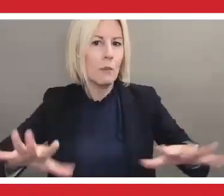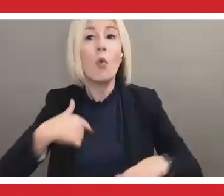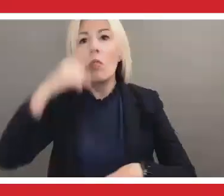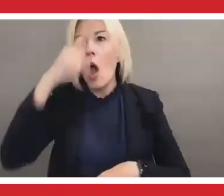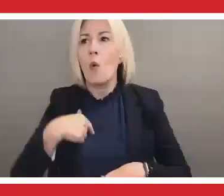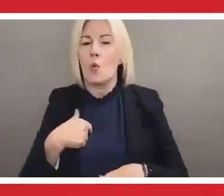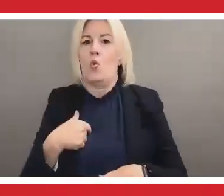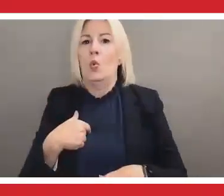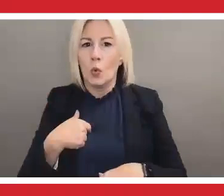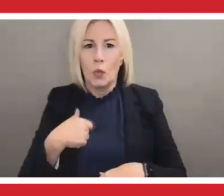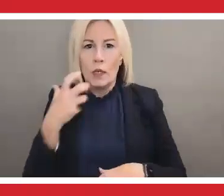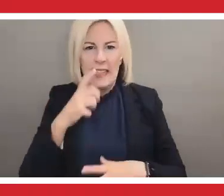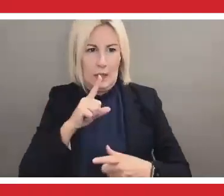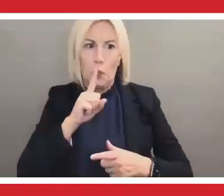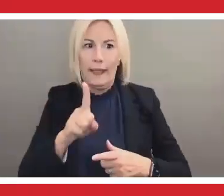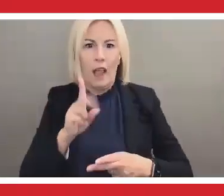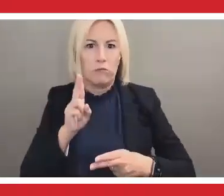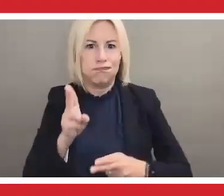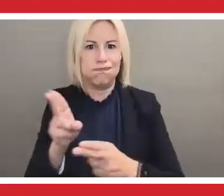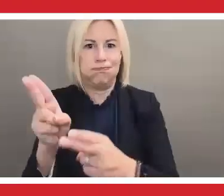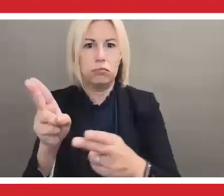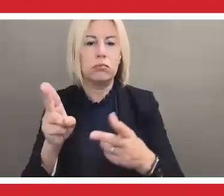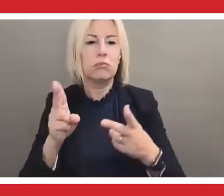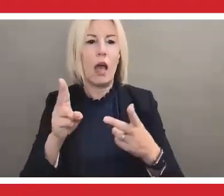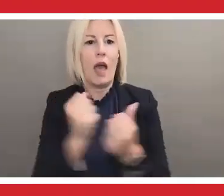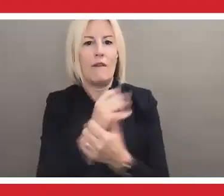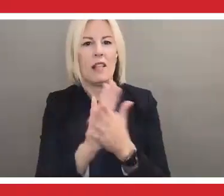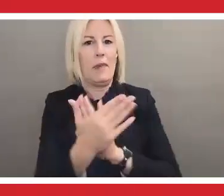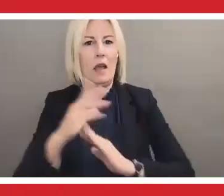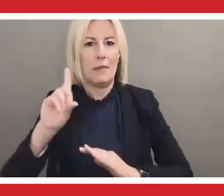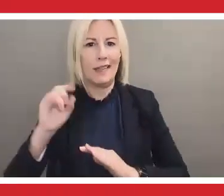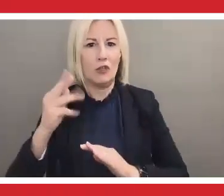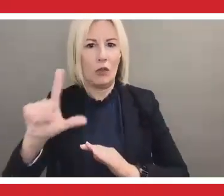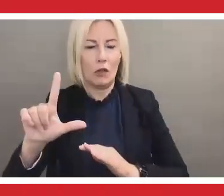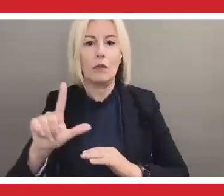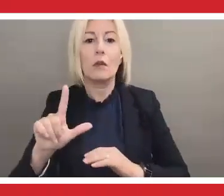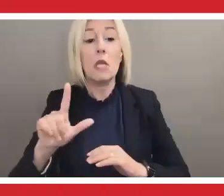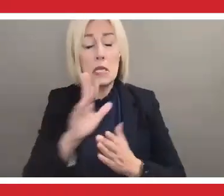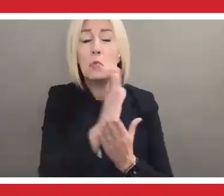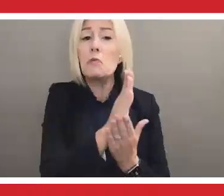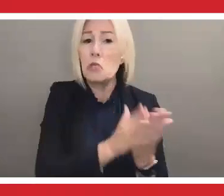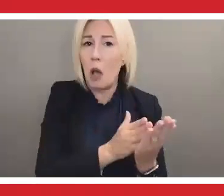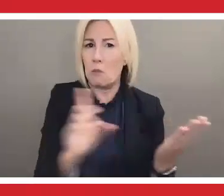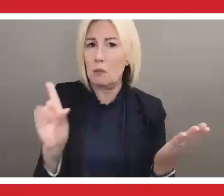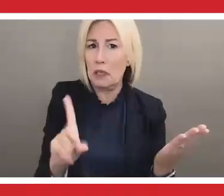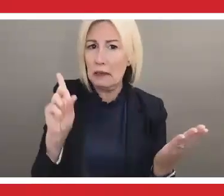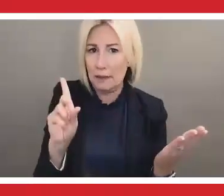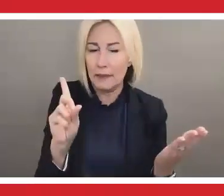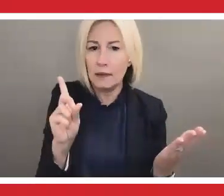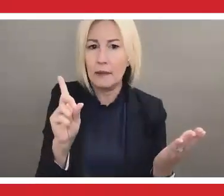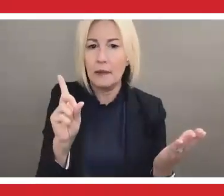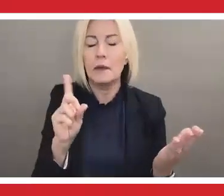the digitalization of many things. And to a considerable extent, that did happen. In the particular study that I worked